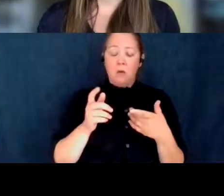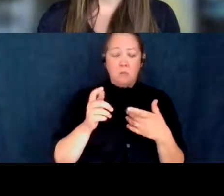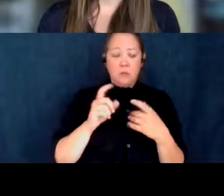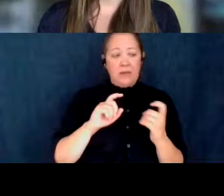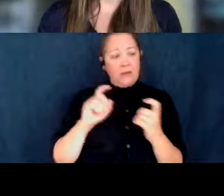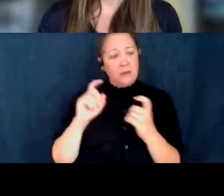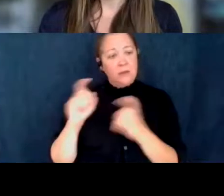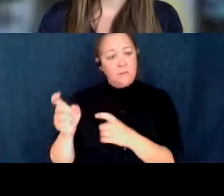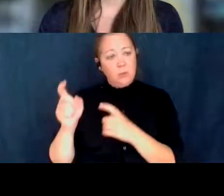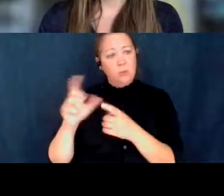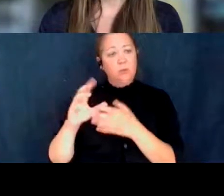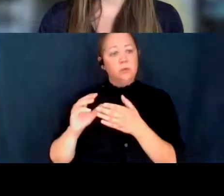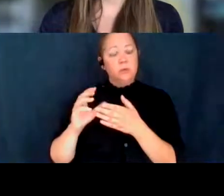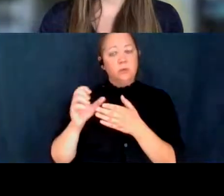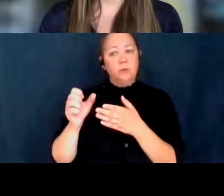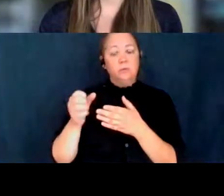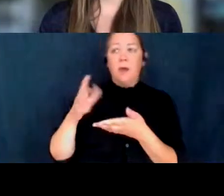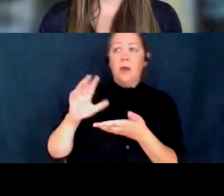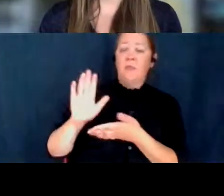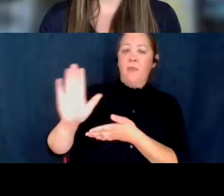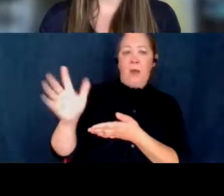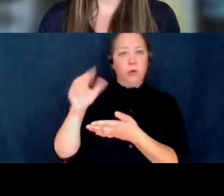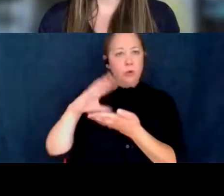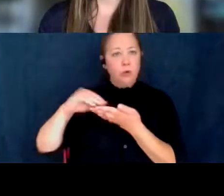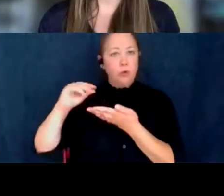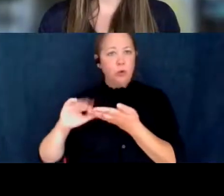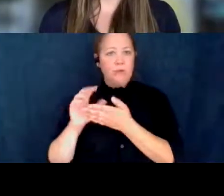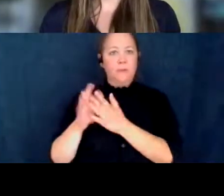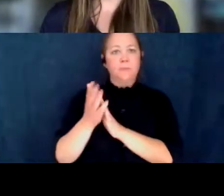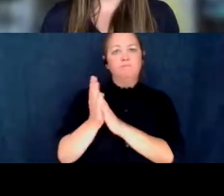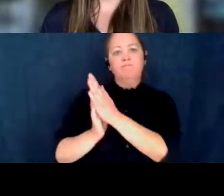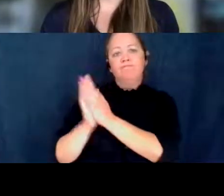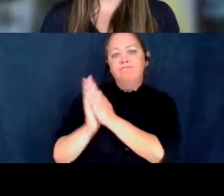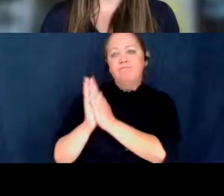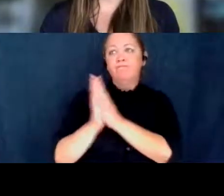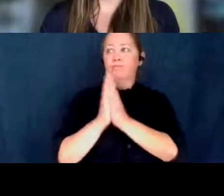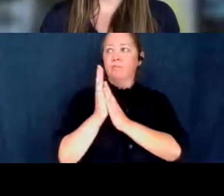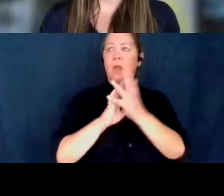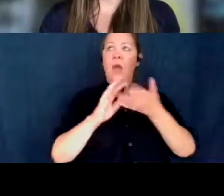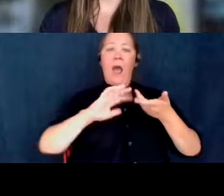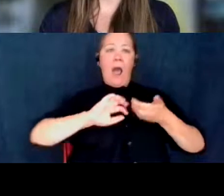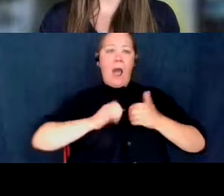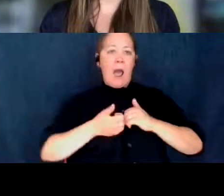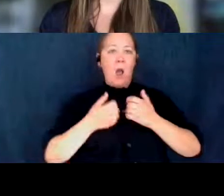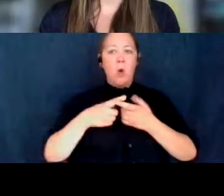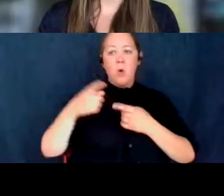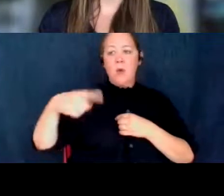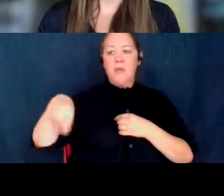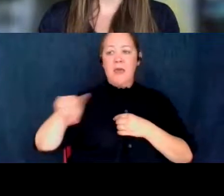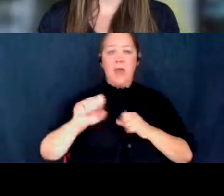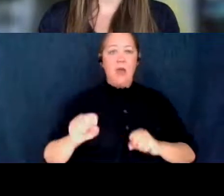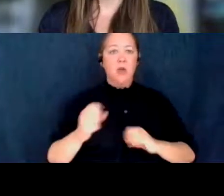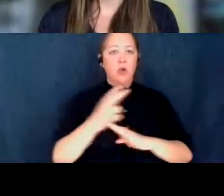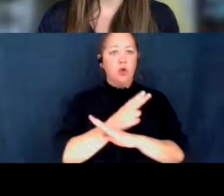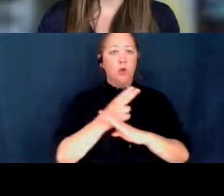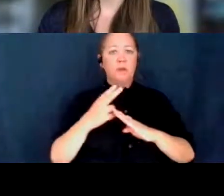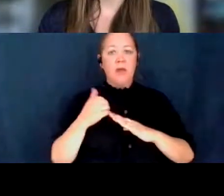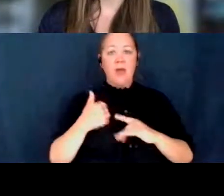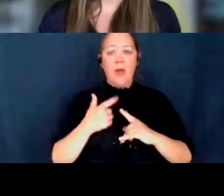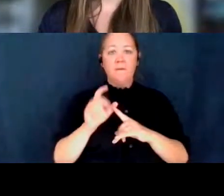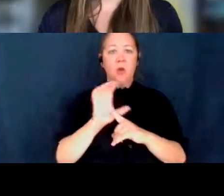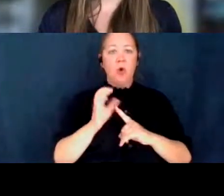to, get them kind of ready and wrap their minds around how it might be useful to do some intercultural competence building before they